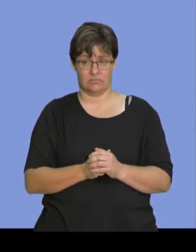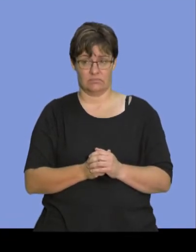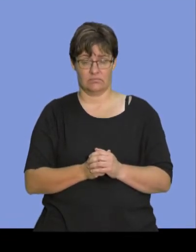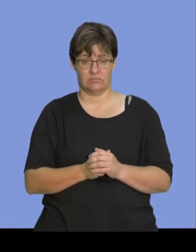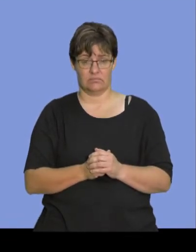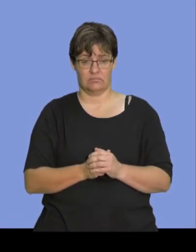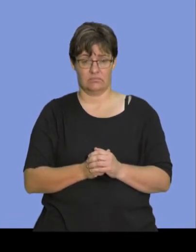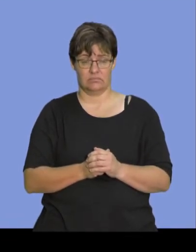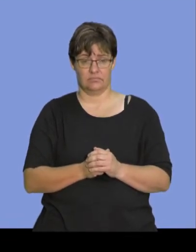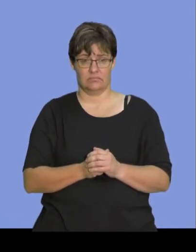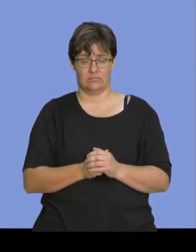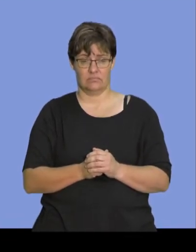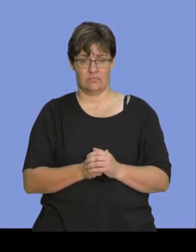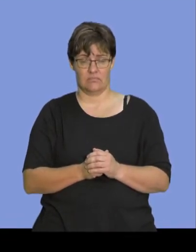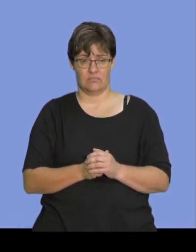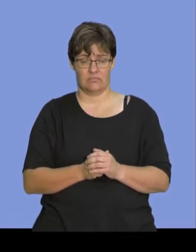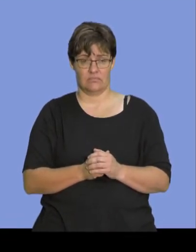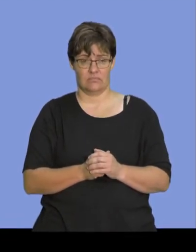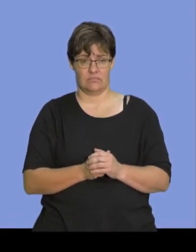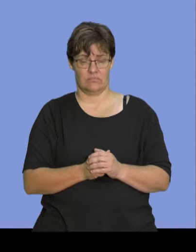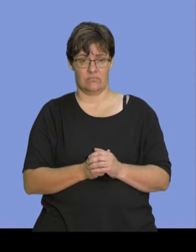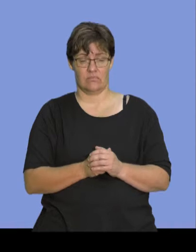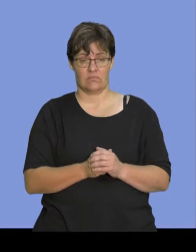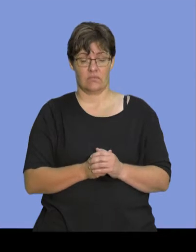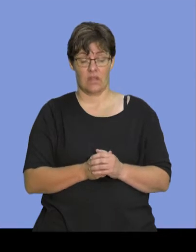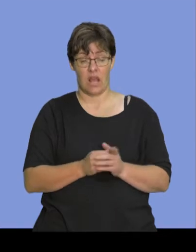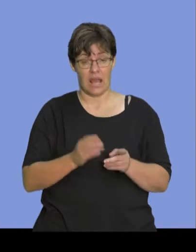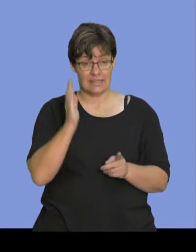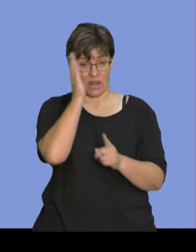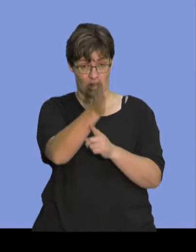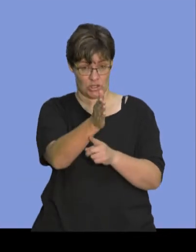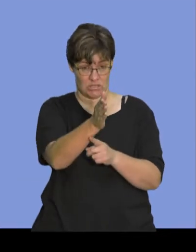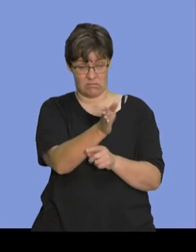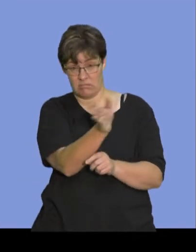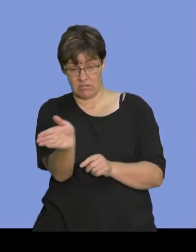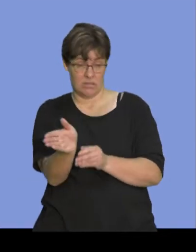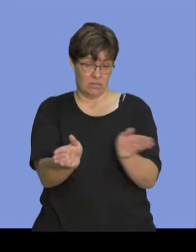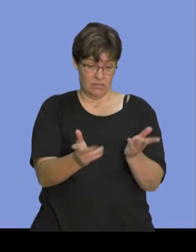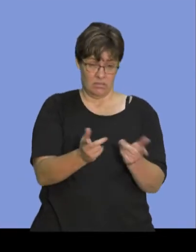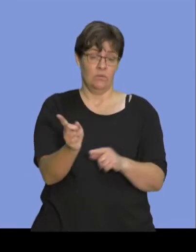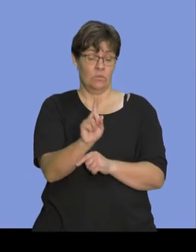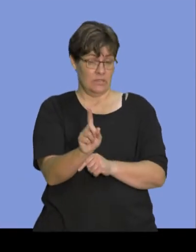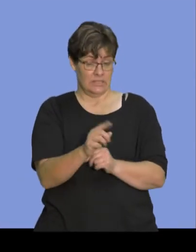be north to south. Okay, the direction of the field.